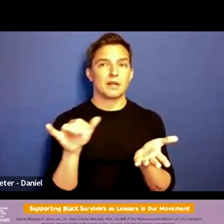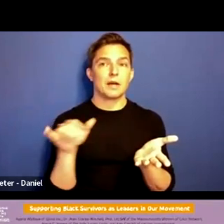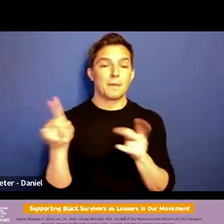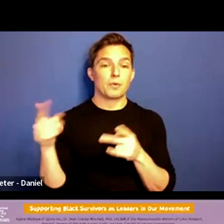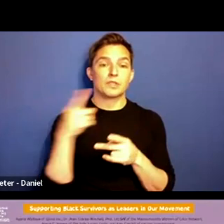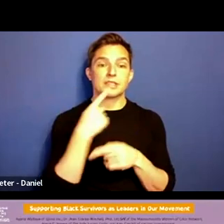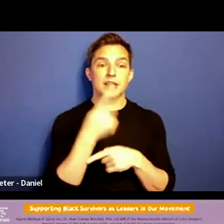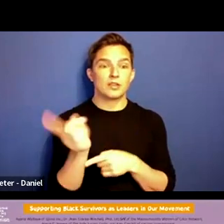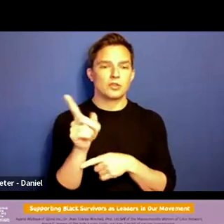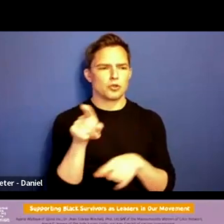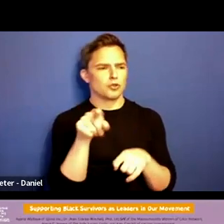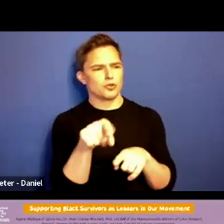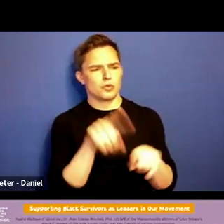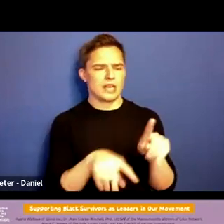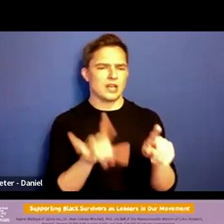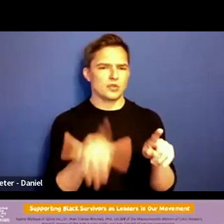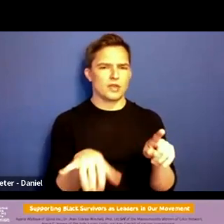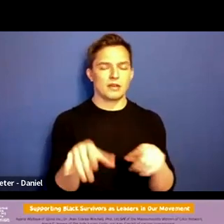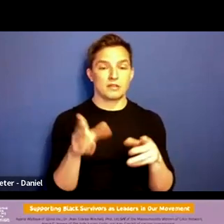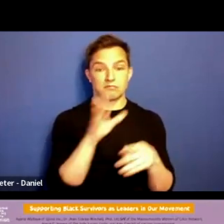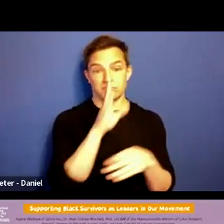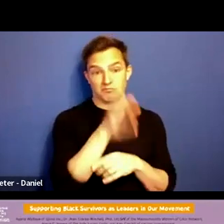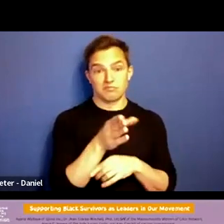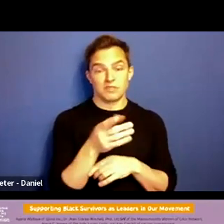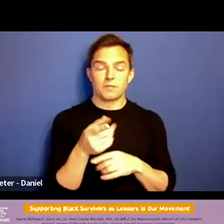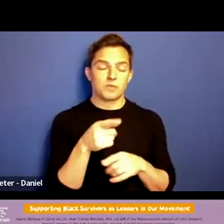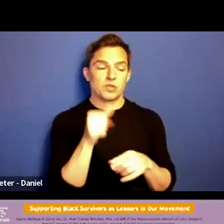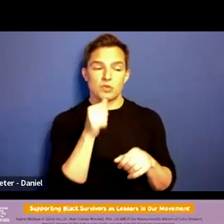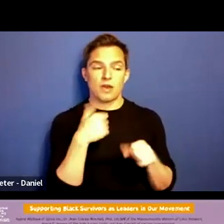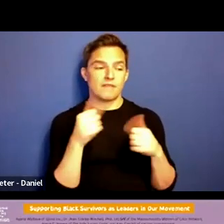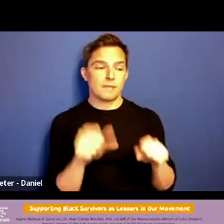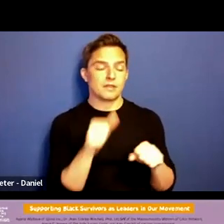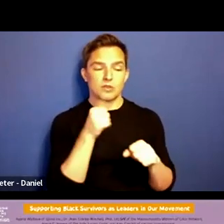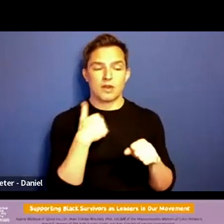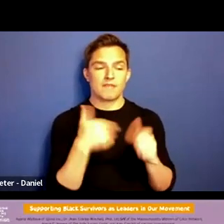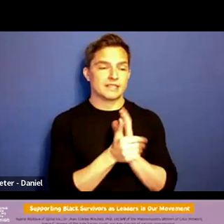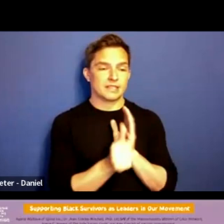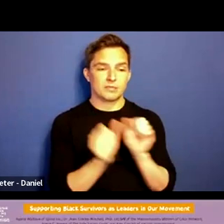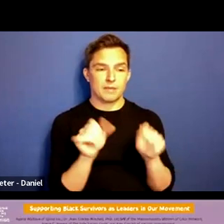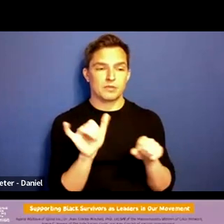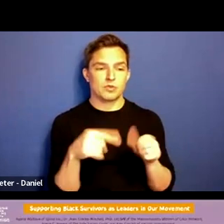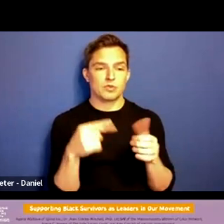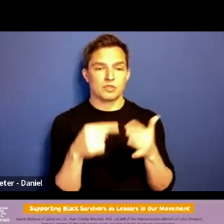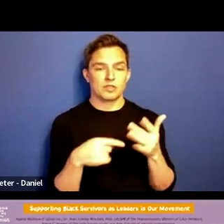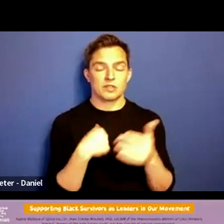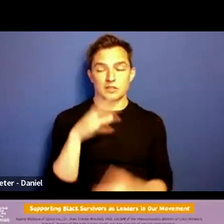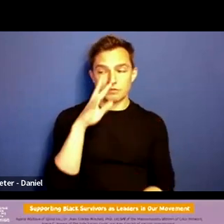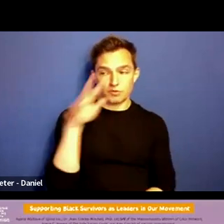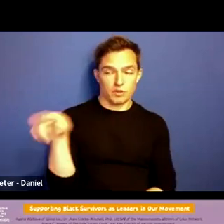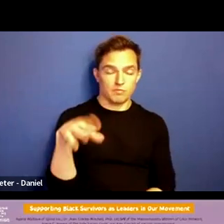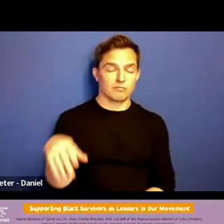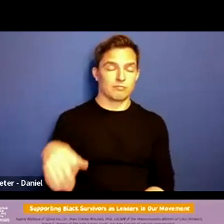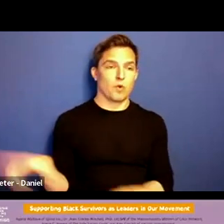when I started my organization, a lot of them told me just straight up, you can't do this, you don't have the capacity to do this, you don't have the skills to do this. And I just ignored them and said, you know,